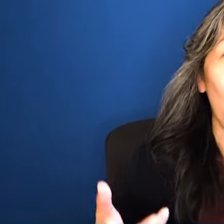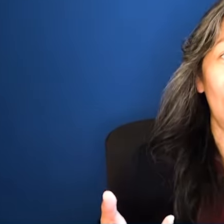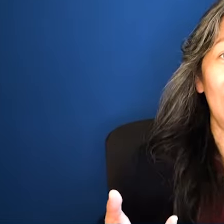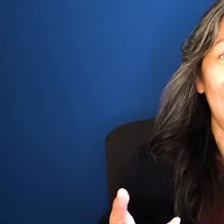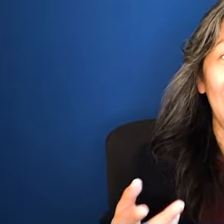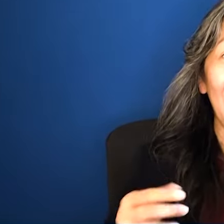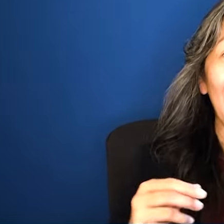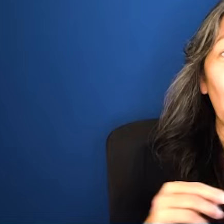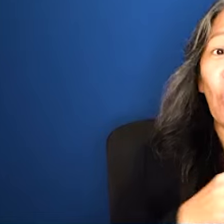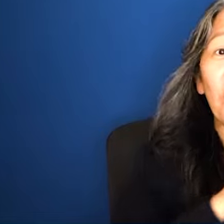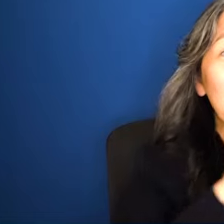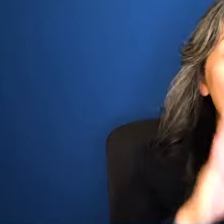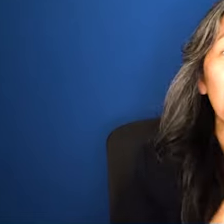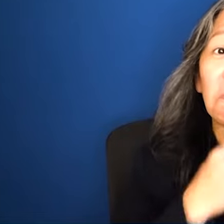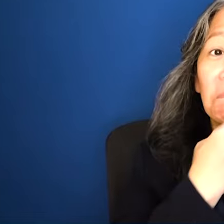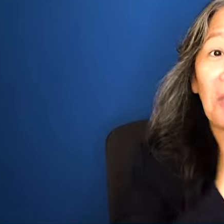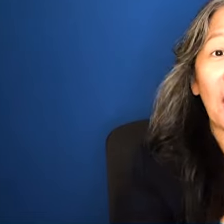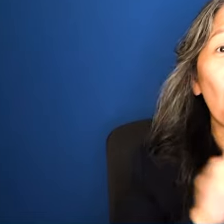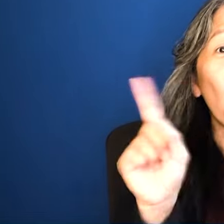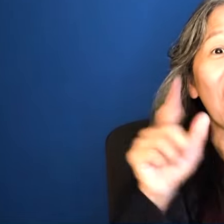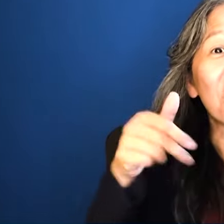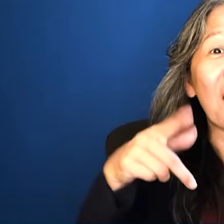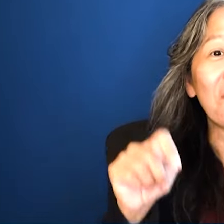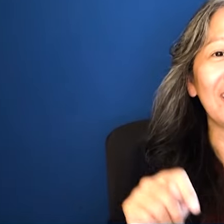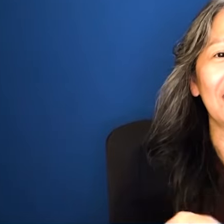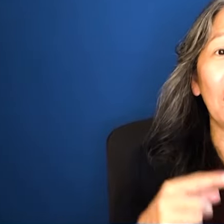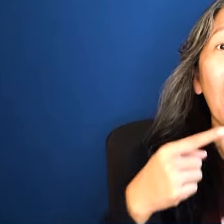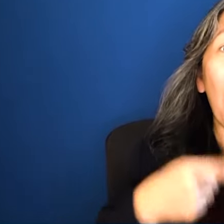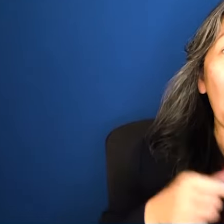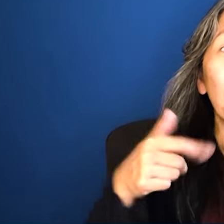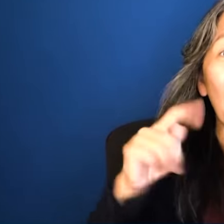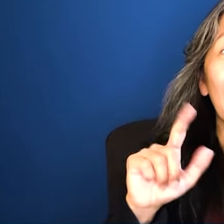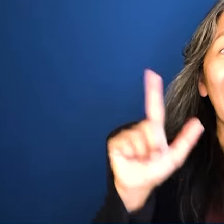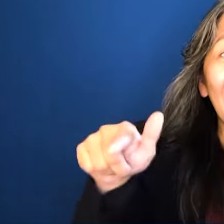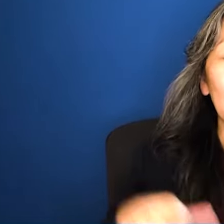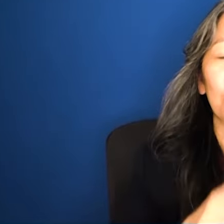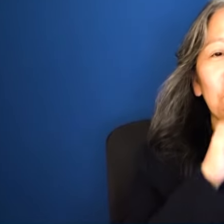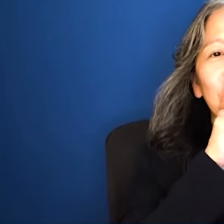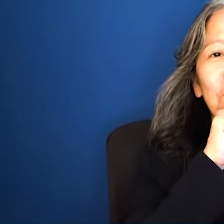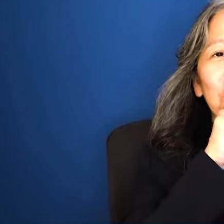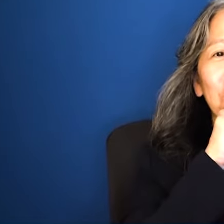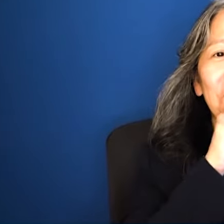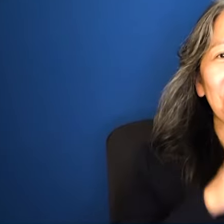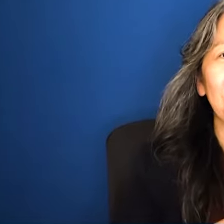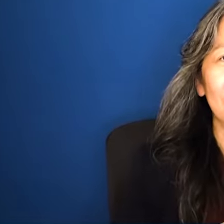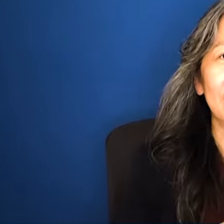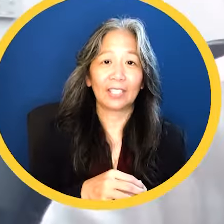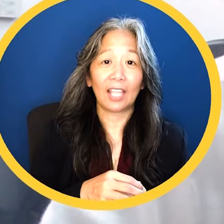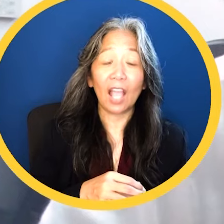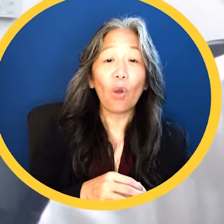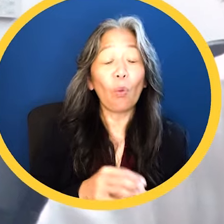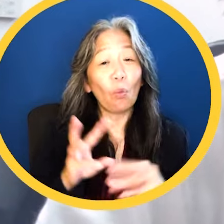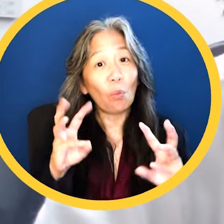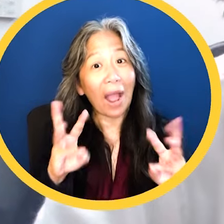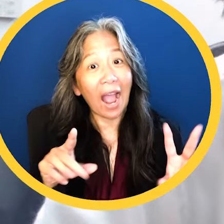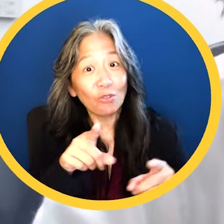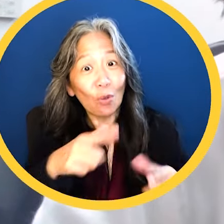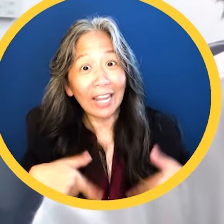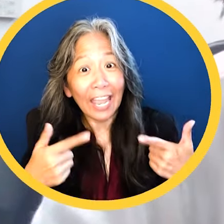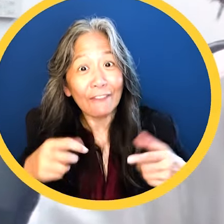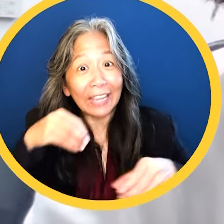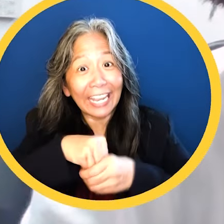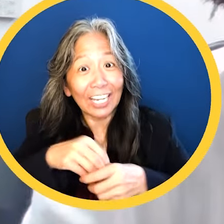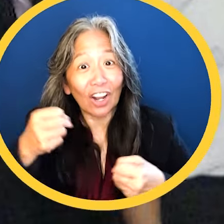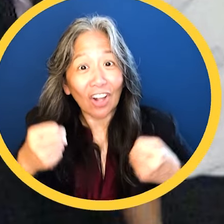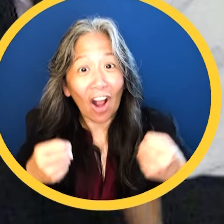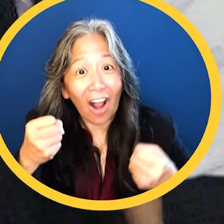never mentioned when we got our apartment. Yeah. We got our apartment months later. Wow. So you lived out of